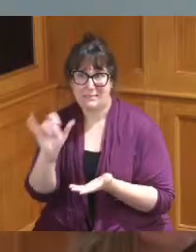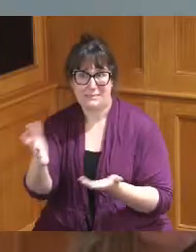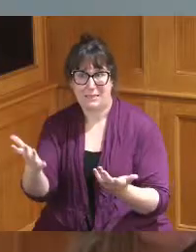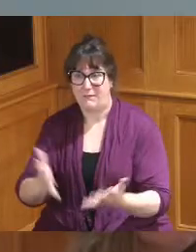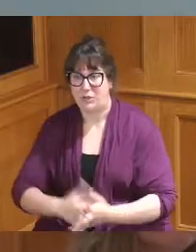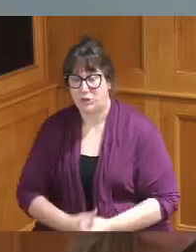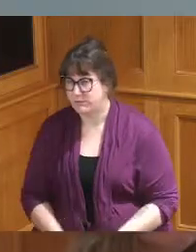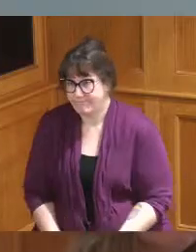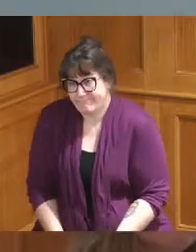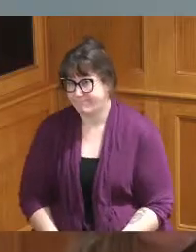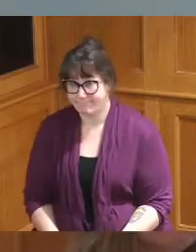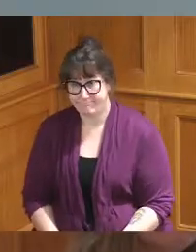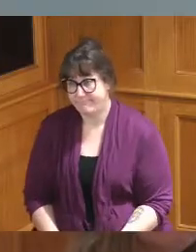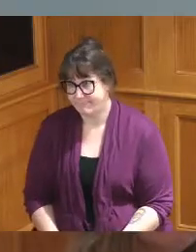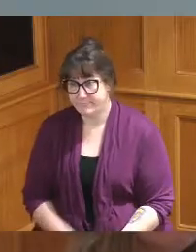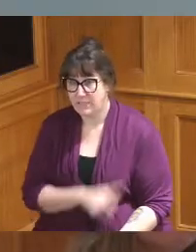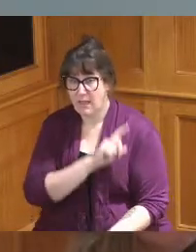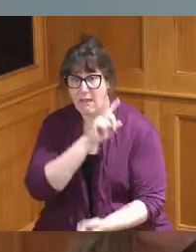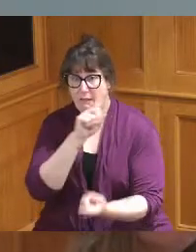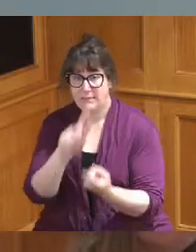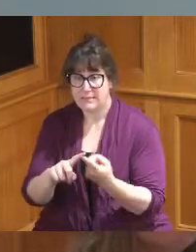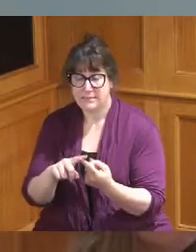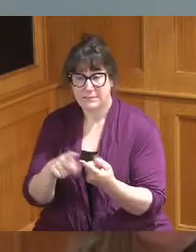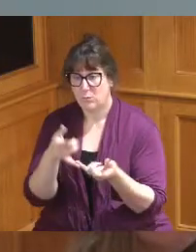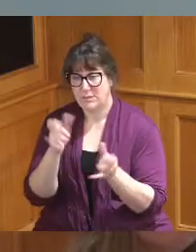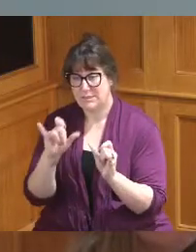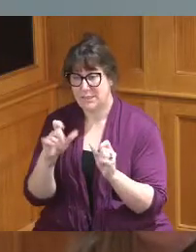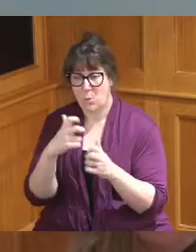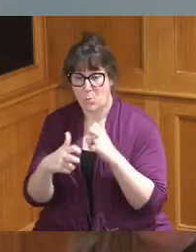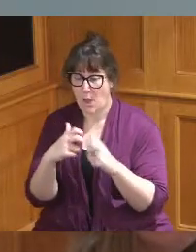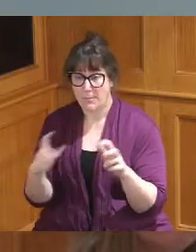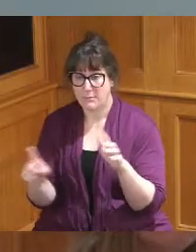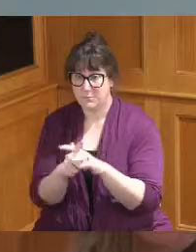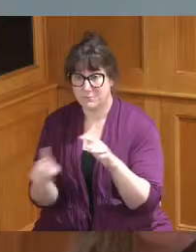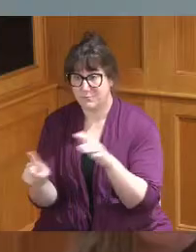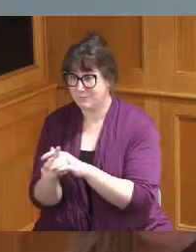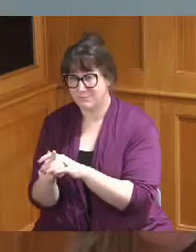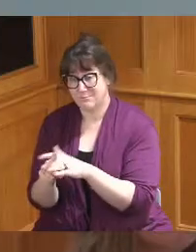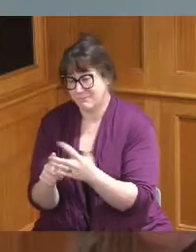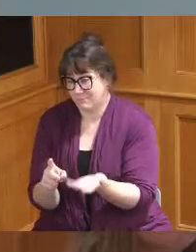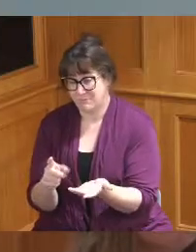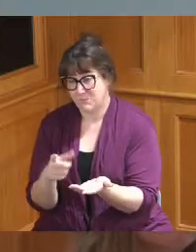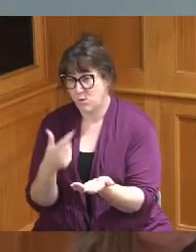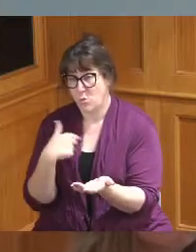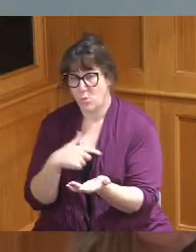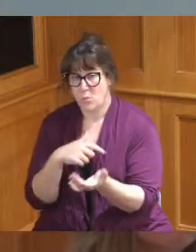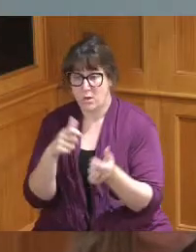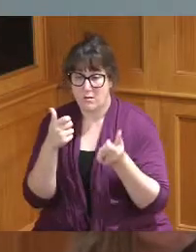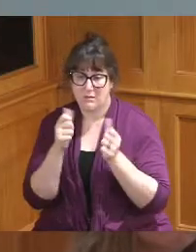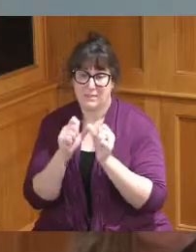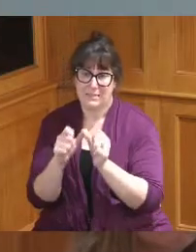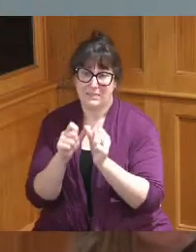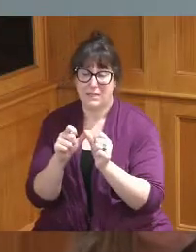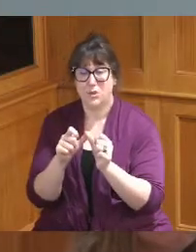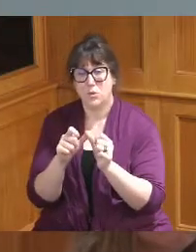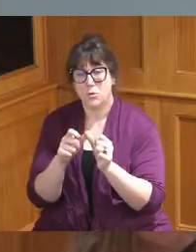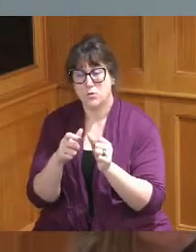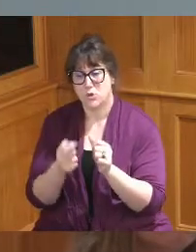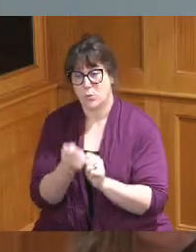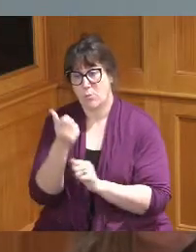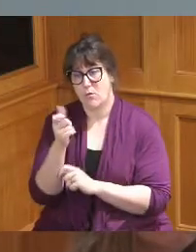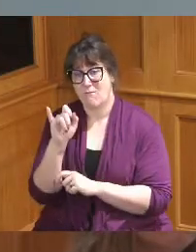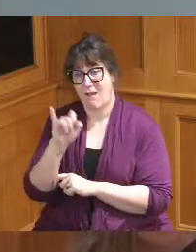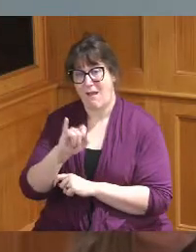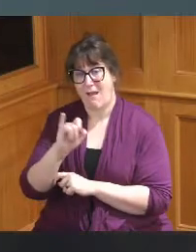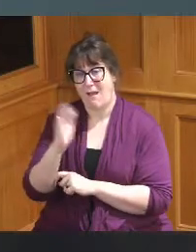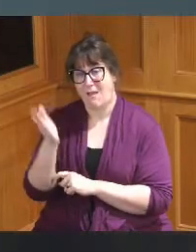the foreseeable future until while we still have problems with capacity in our system. So we will continue to do it to remove I-9 that doesn't need to be there. And that's part of